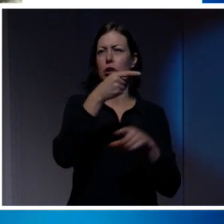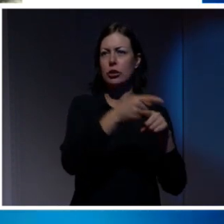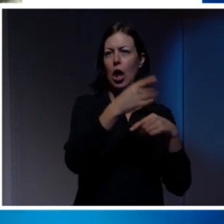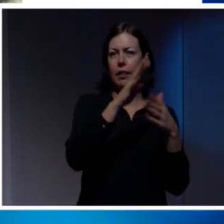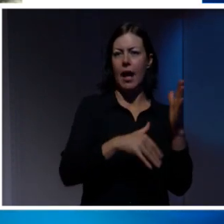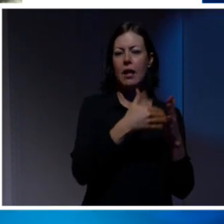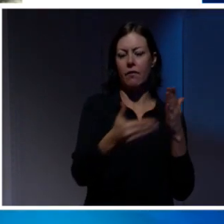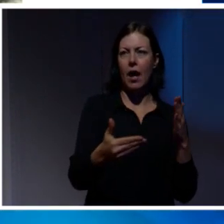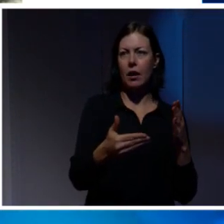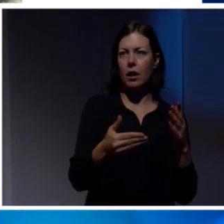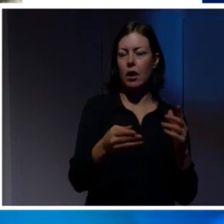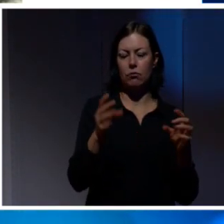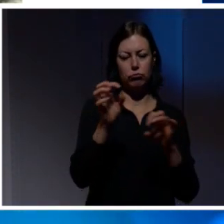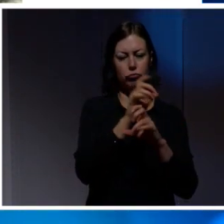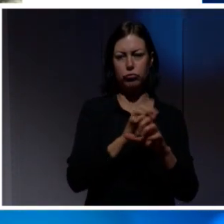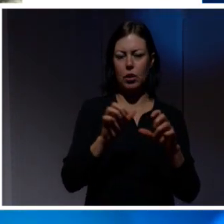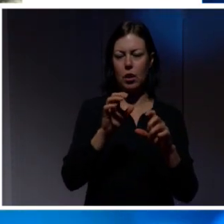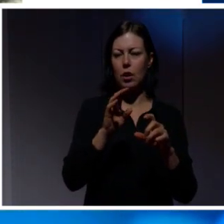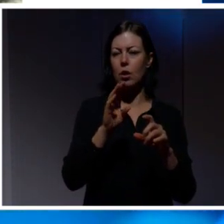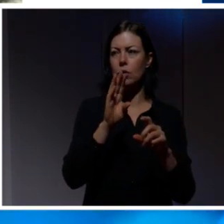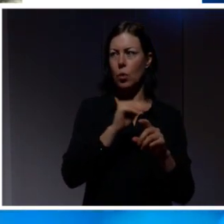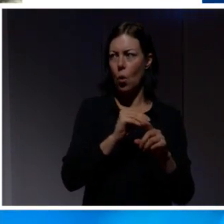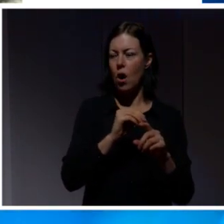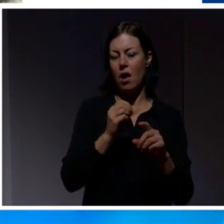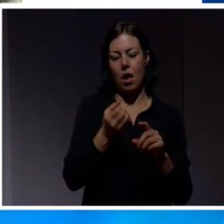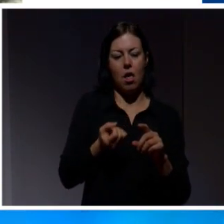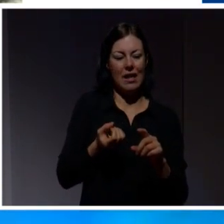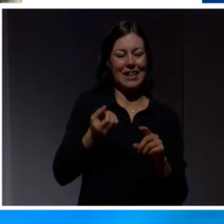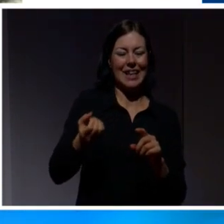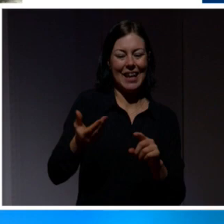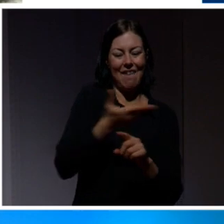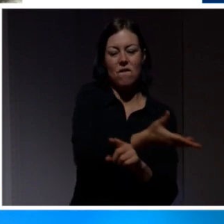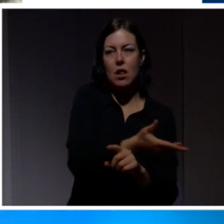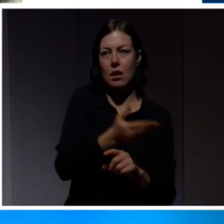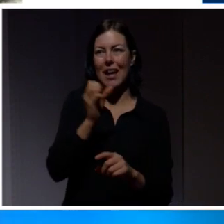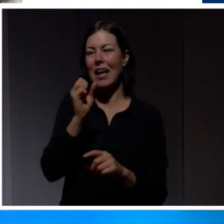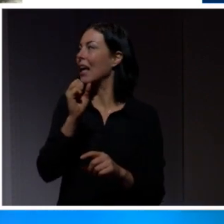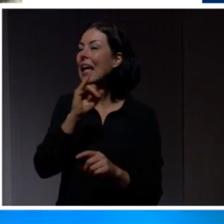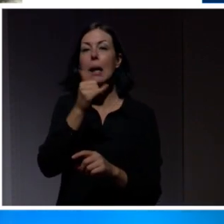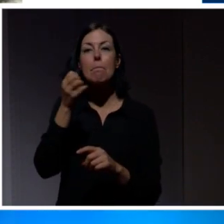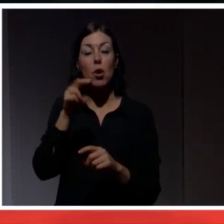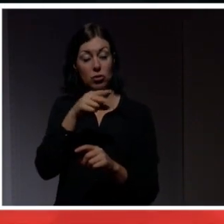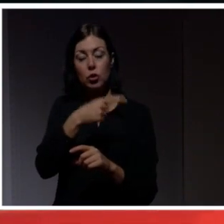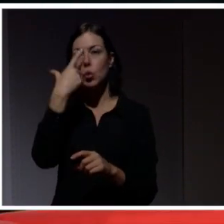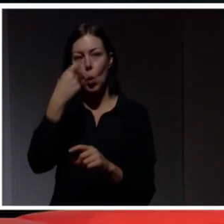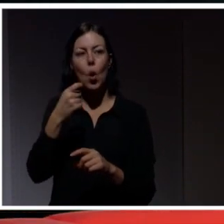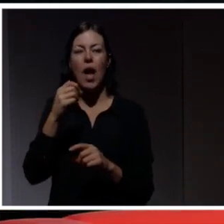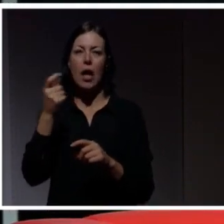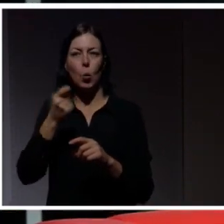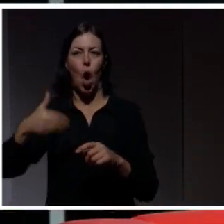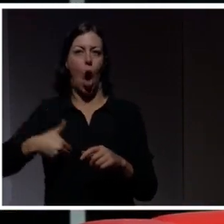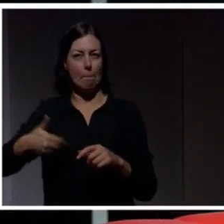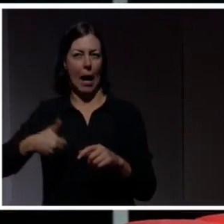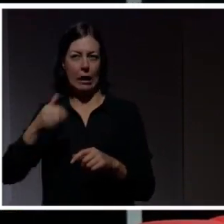it's a gibbon, but now it's almost 100% sure. A gibbon is a type of monkey, by the way. We also see